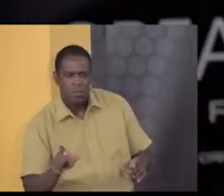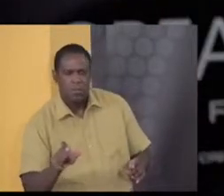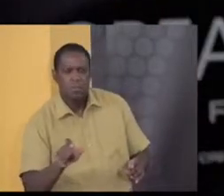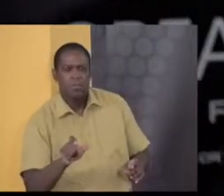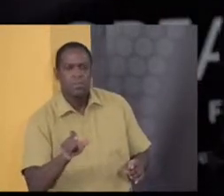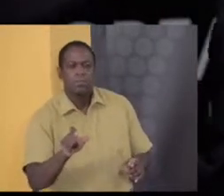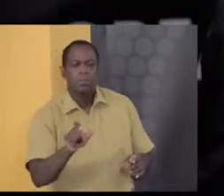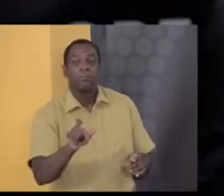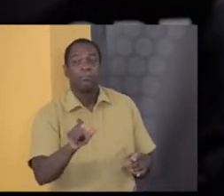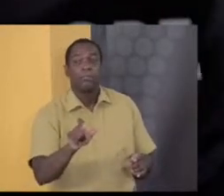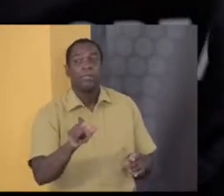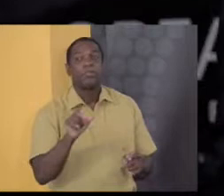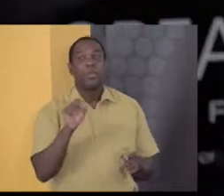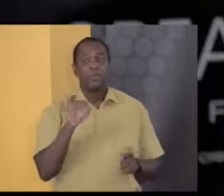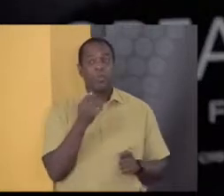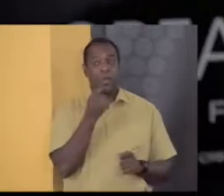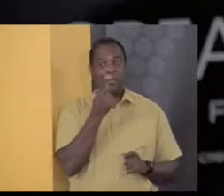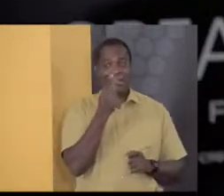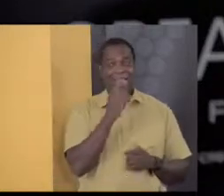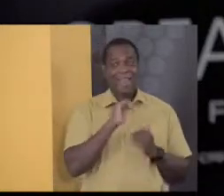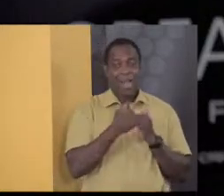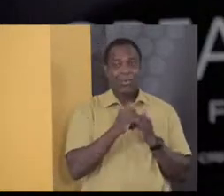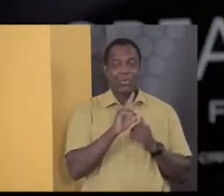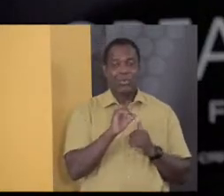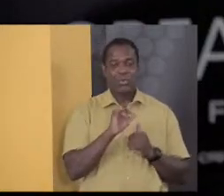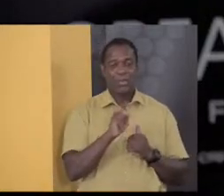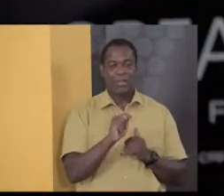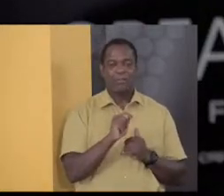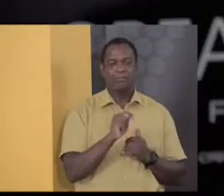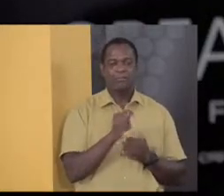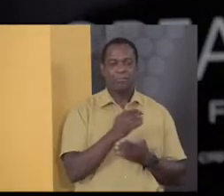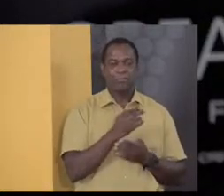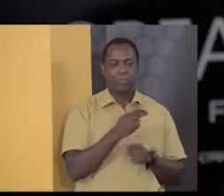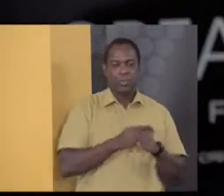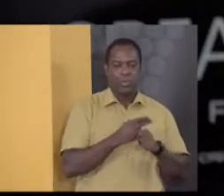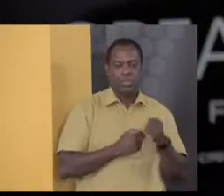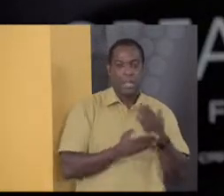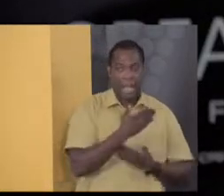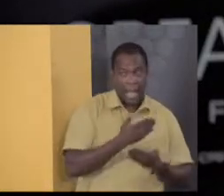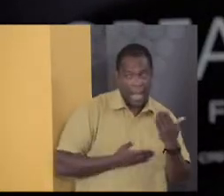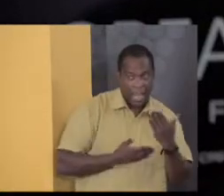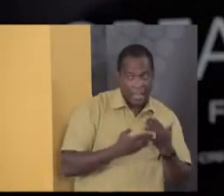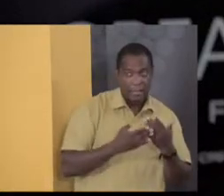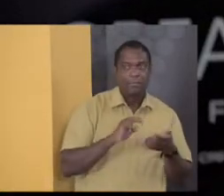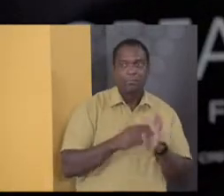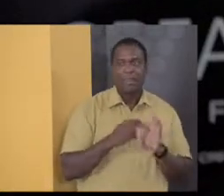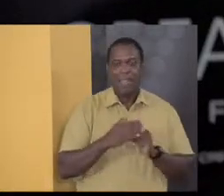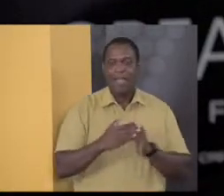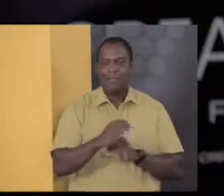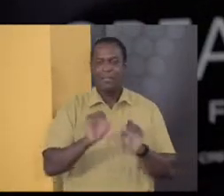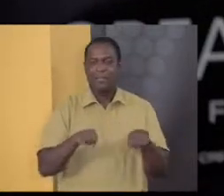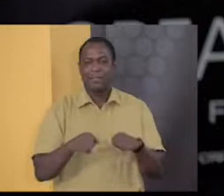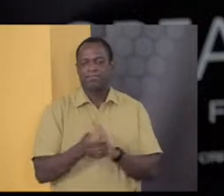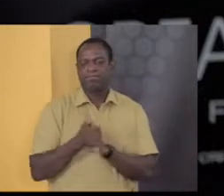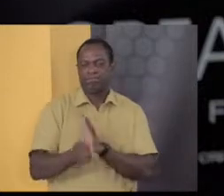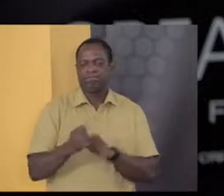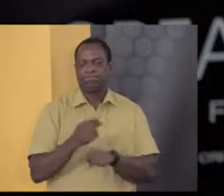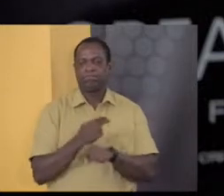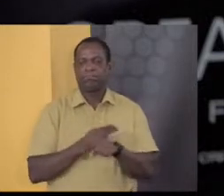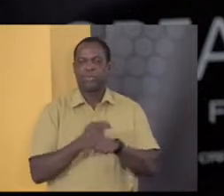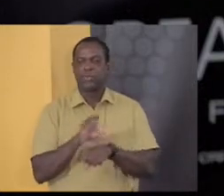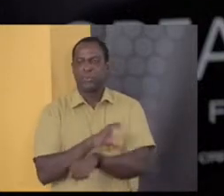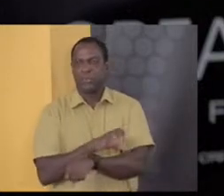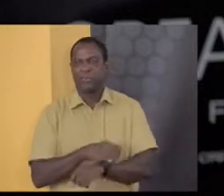much easier once you understand the manual process. And of course, yes, we are in a digital age, but if